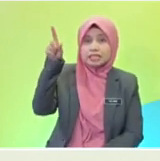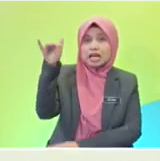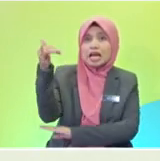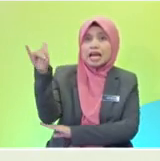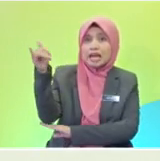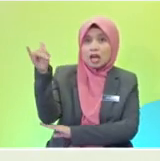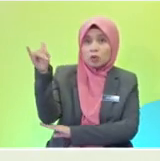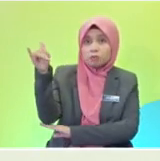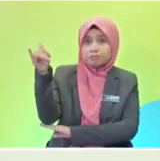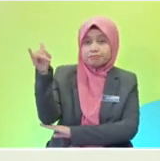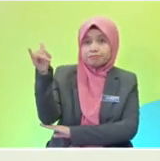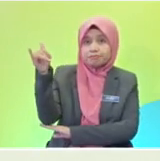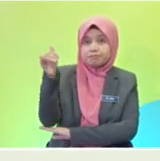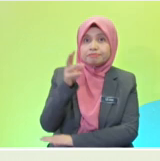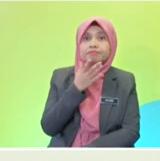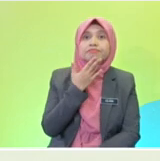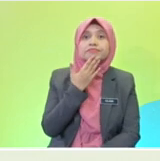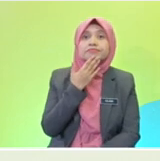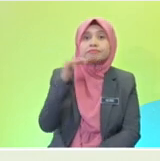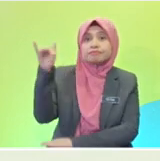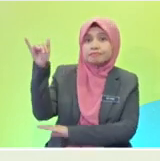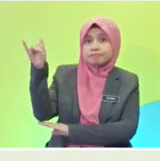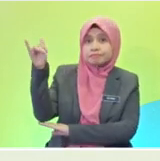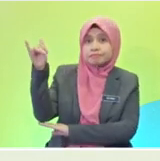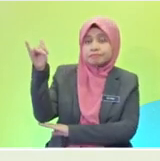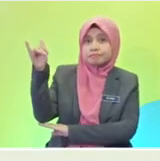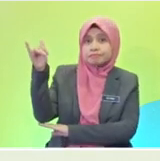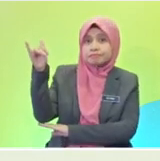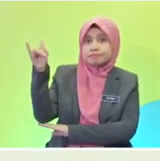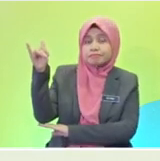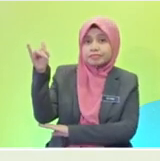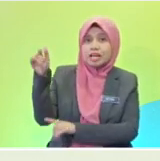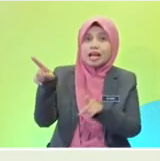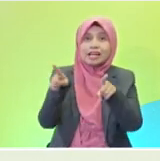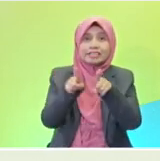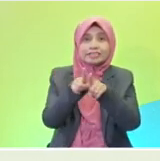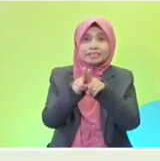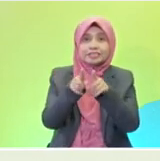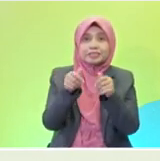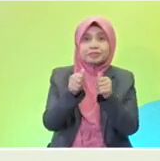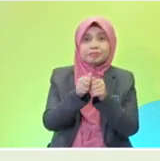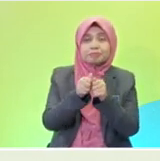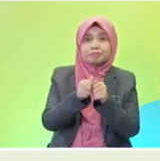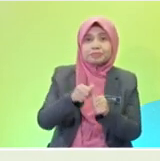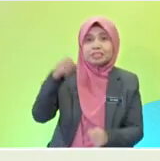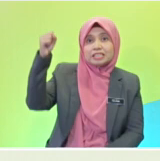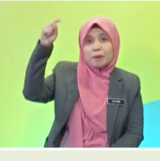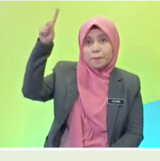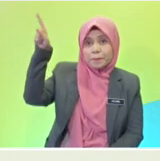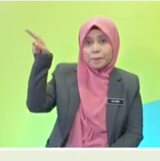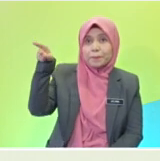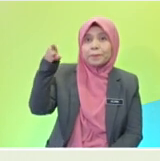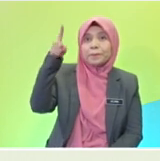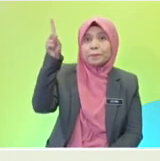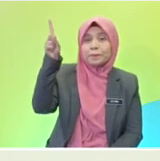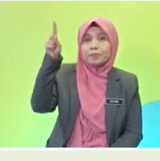color. And it is as bright as the sun. Wow, that's why it's called sunflower. Yes, sunflower.